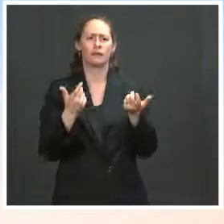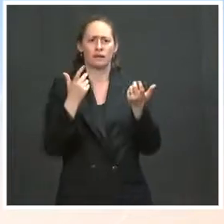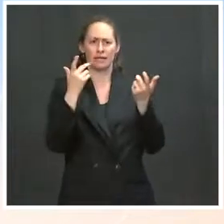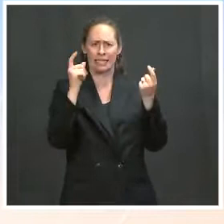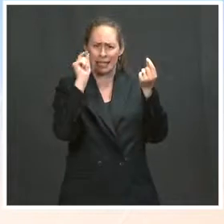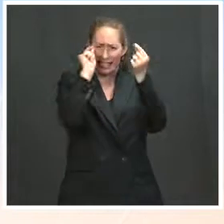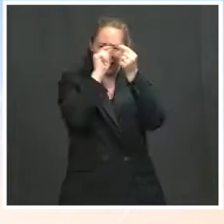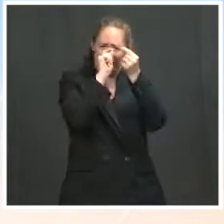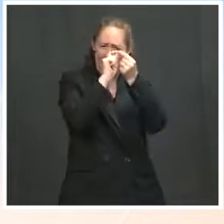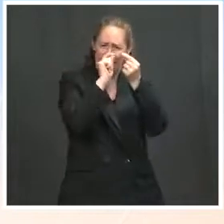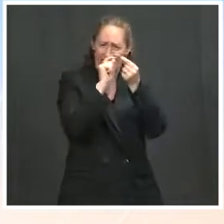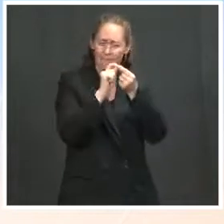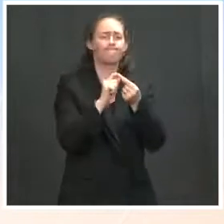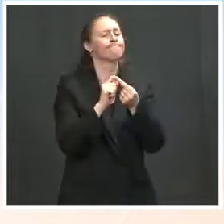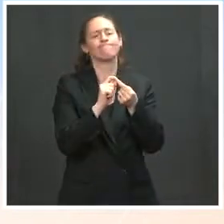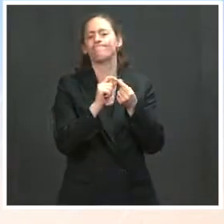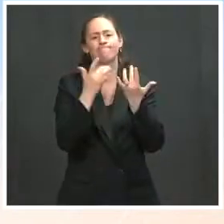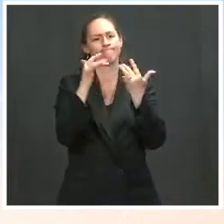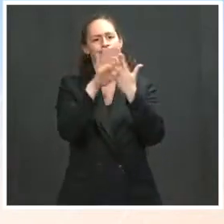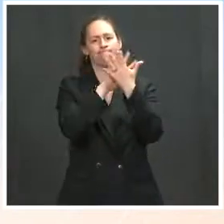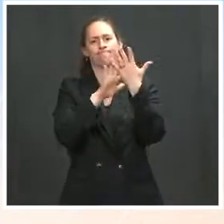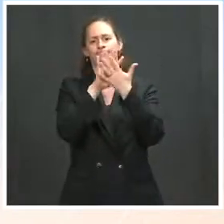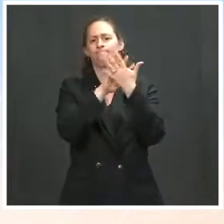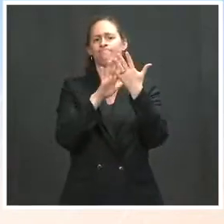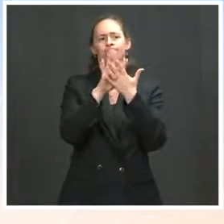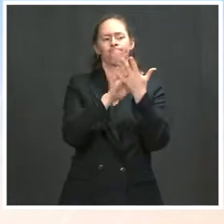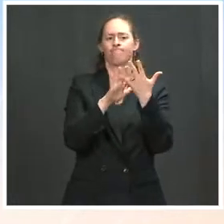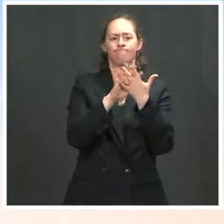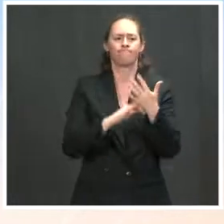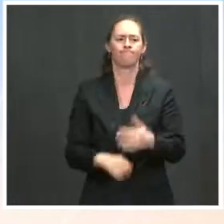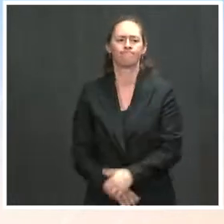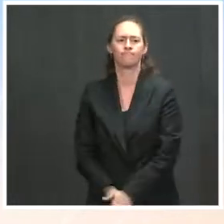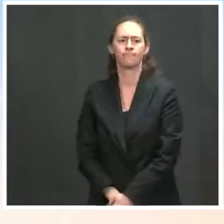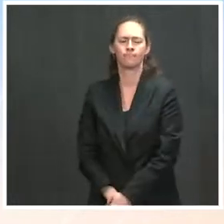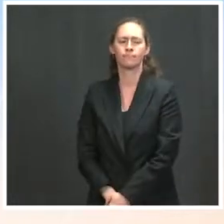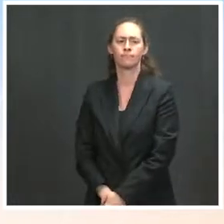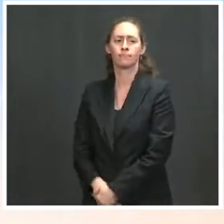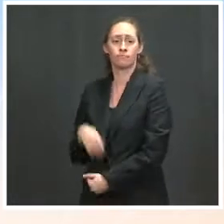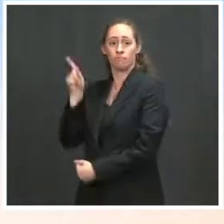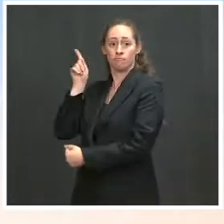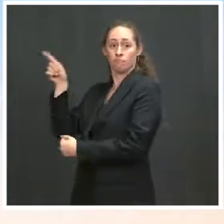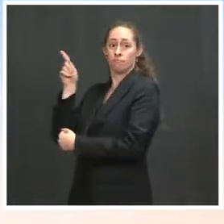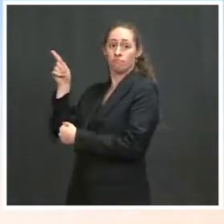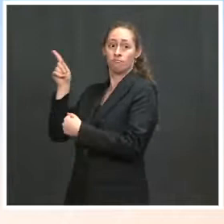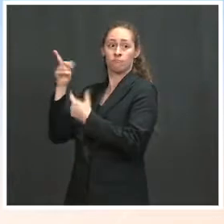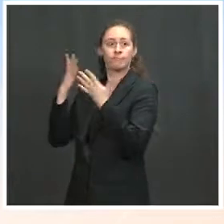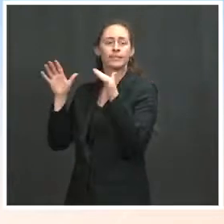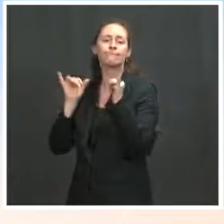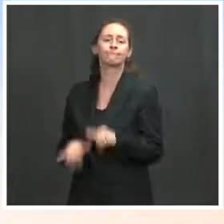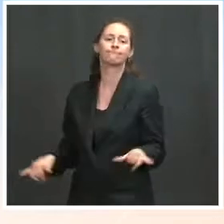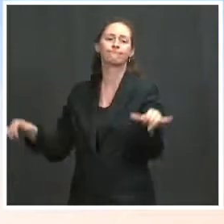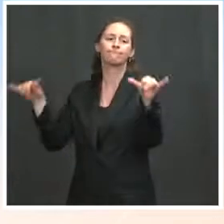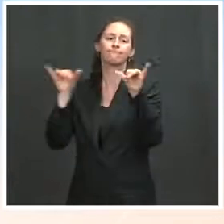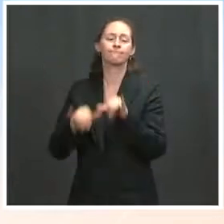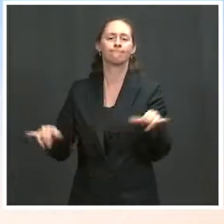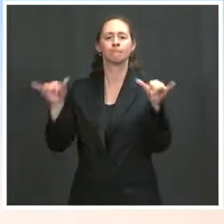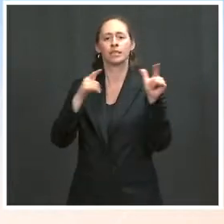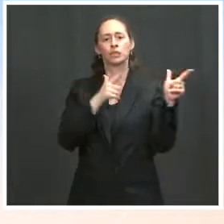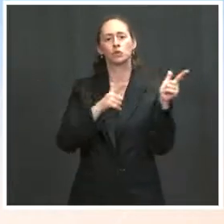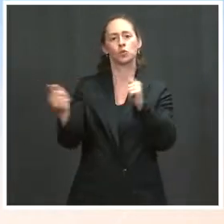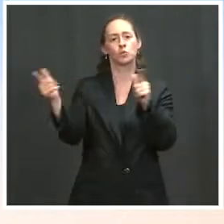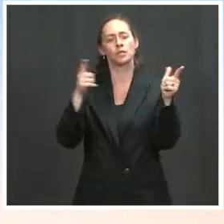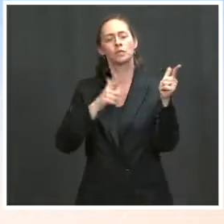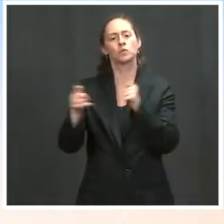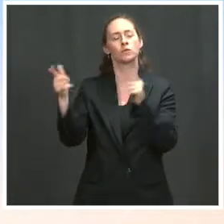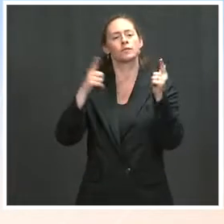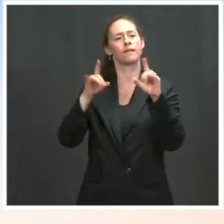but what's clear, as the president has said, is that we are suffering from an epidemic of gun violence in this country, both in